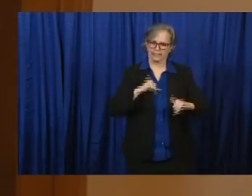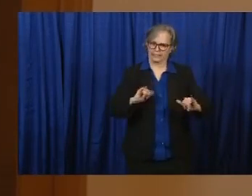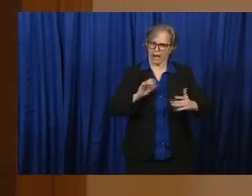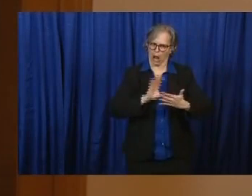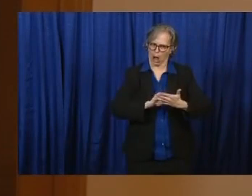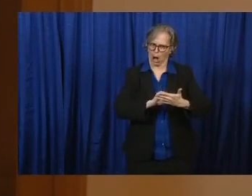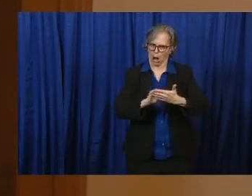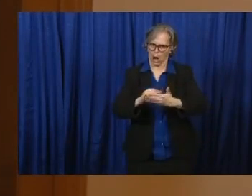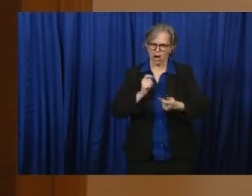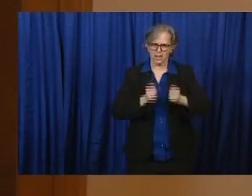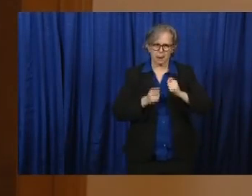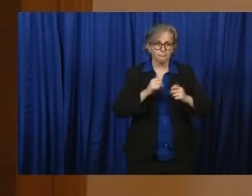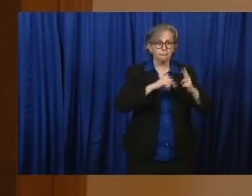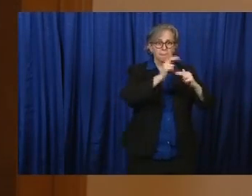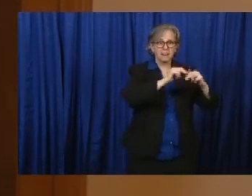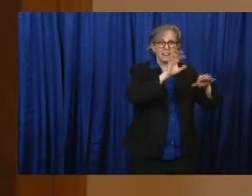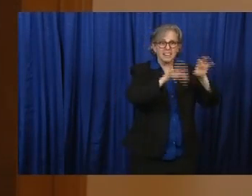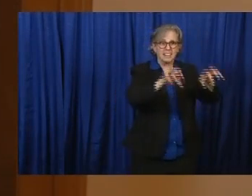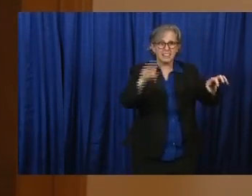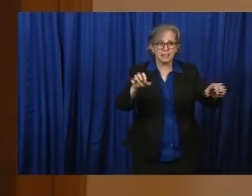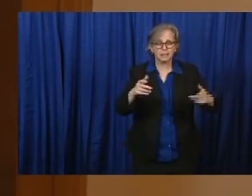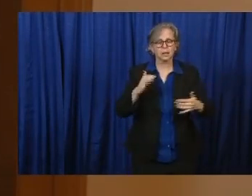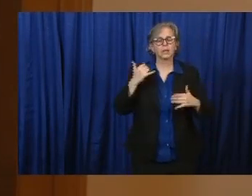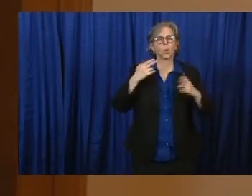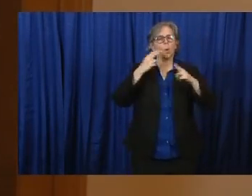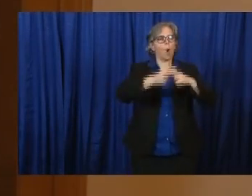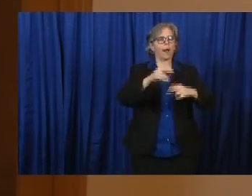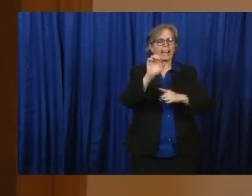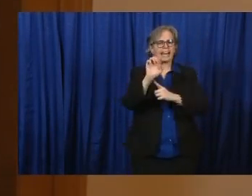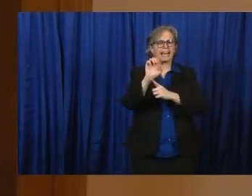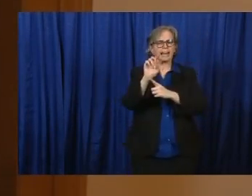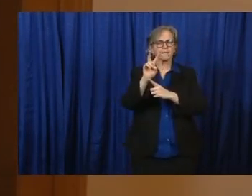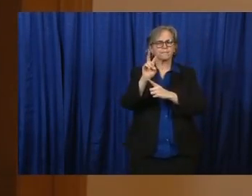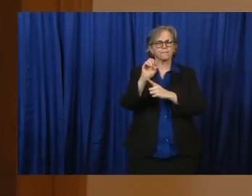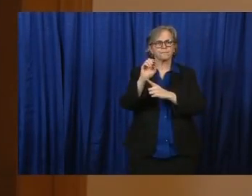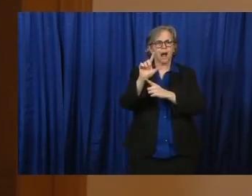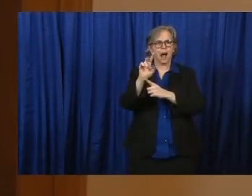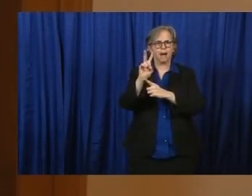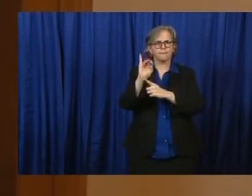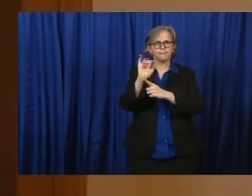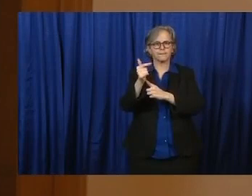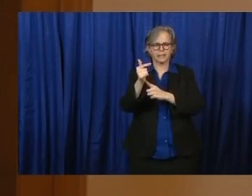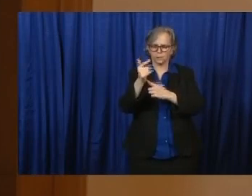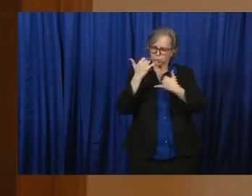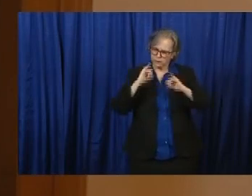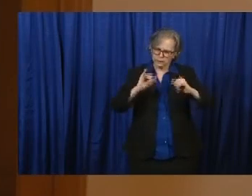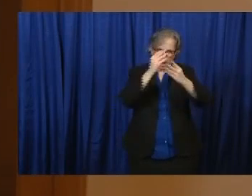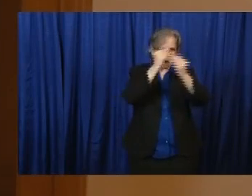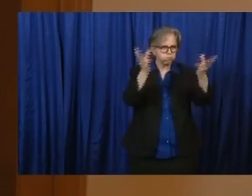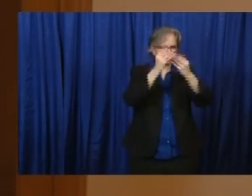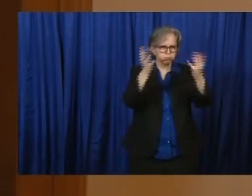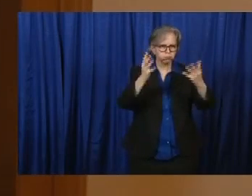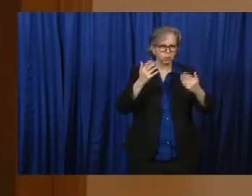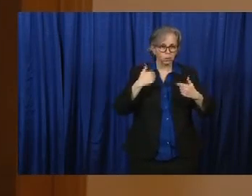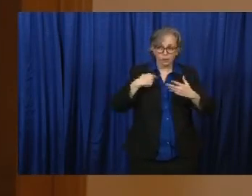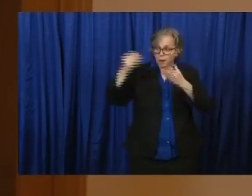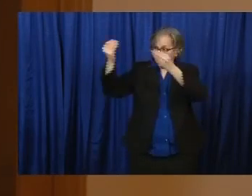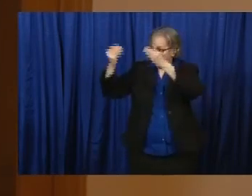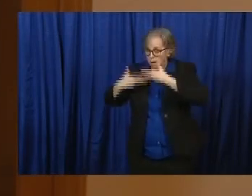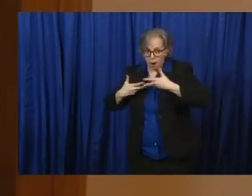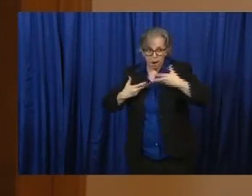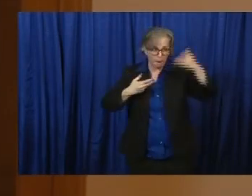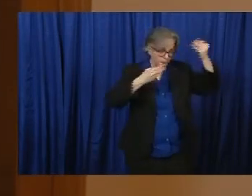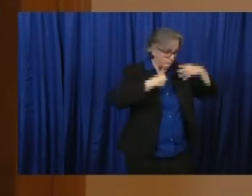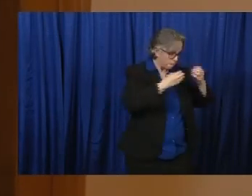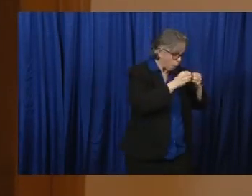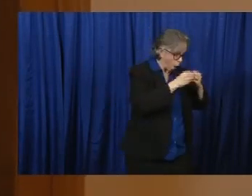and evolving. And we'll share with you as we do that more and more detail as that emerges. But that's to say, back at the